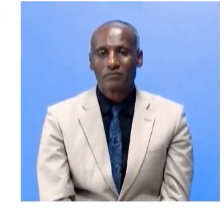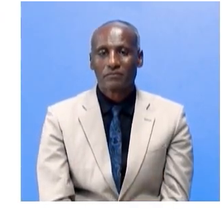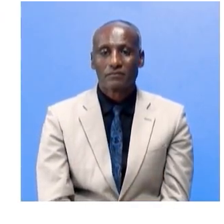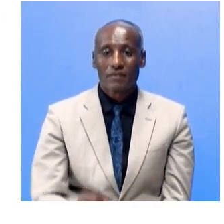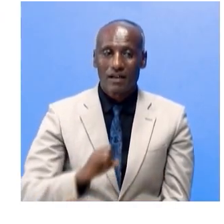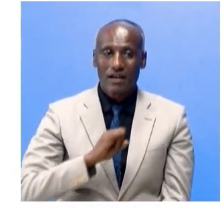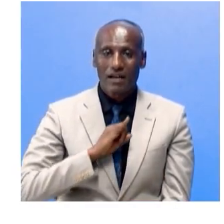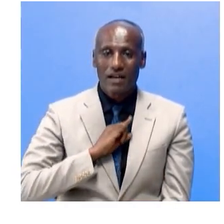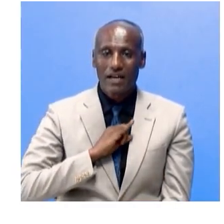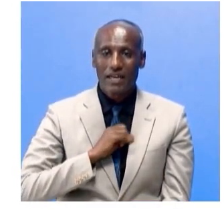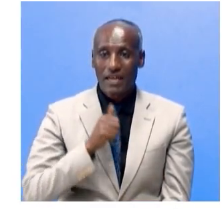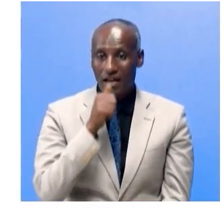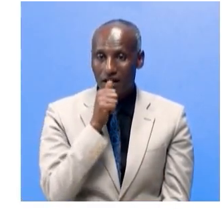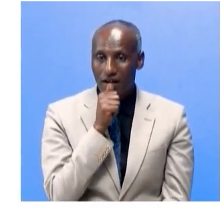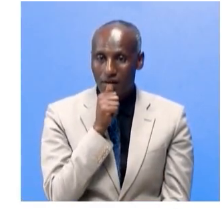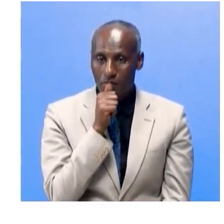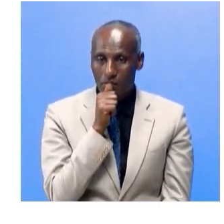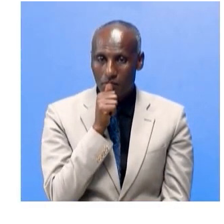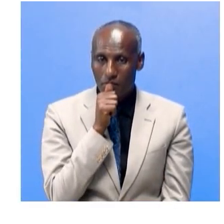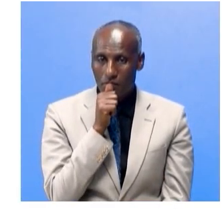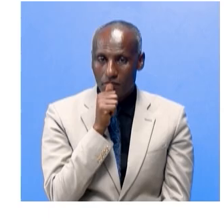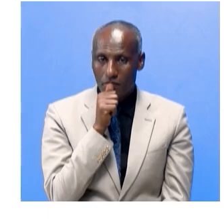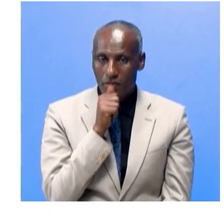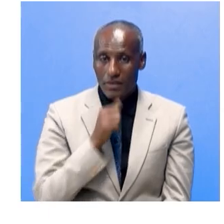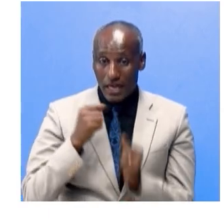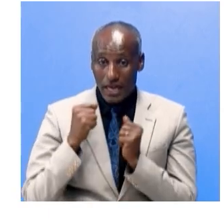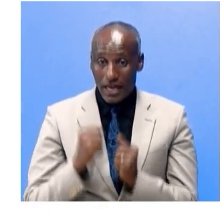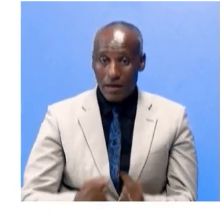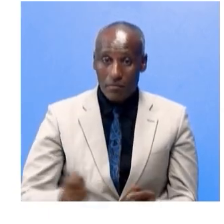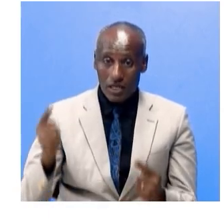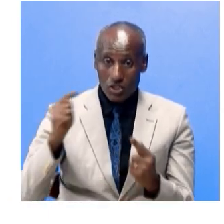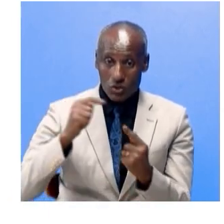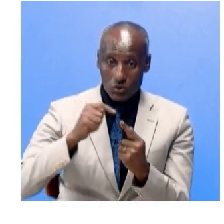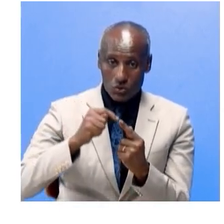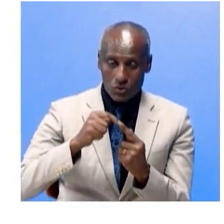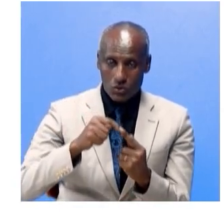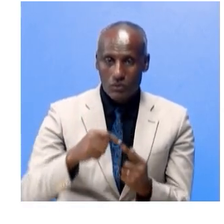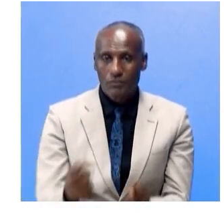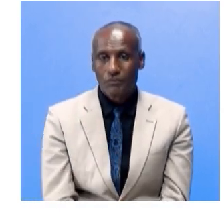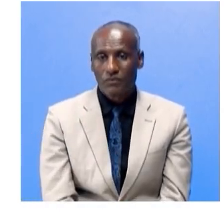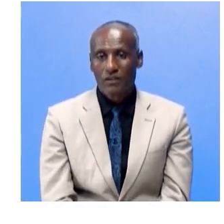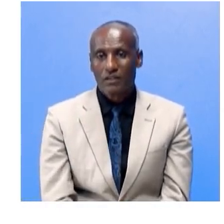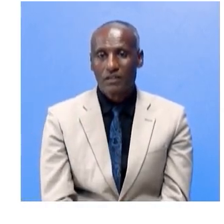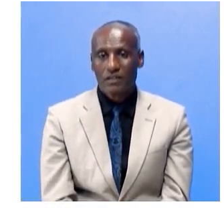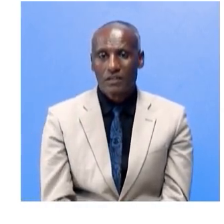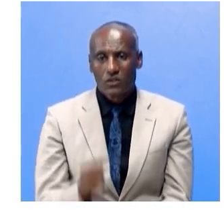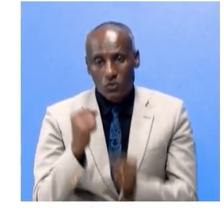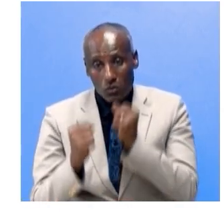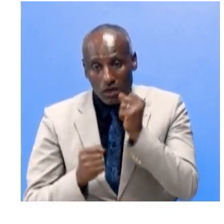I am able to run